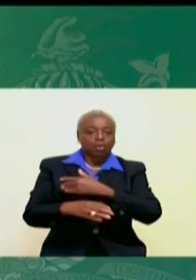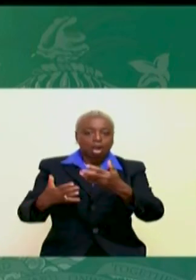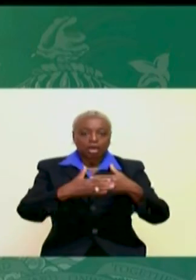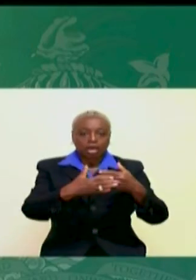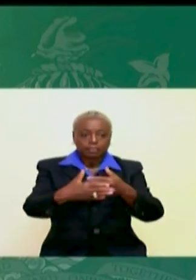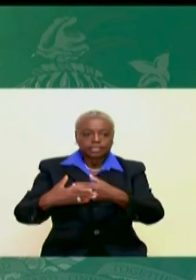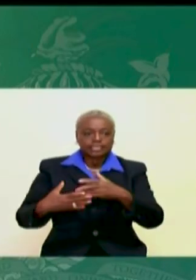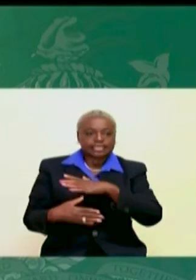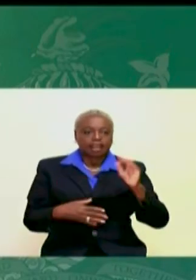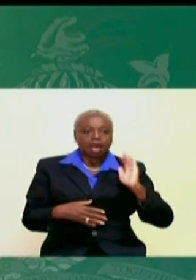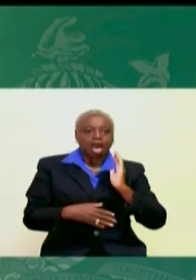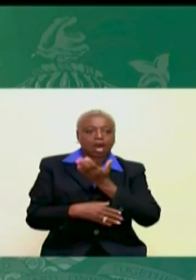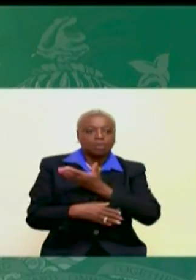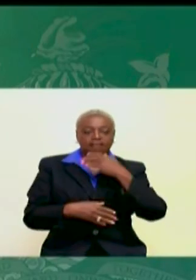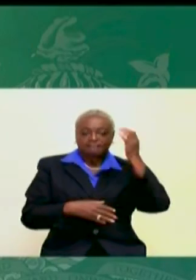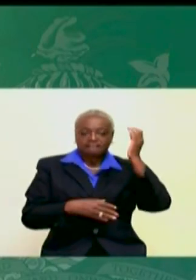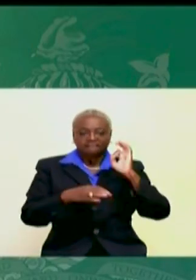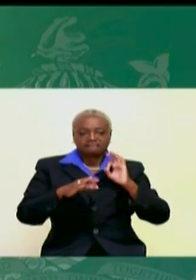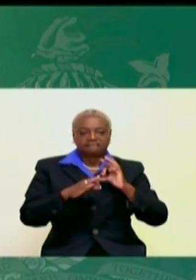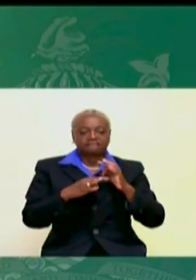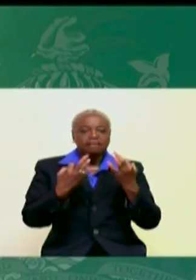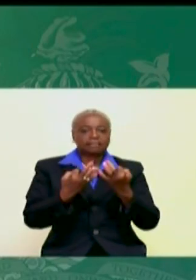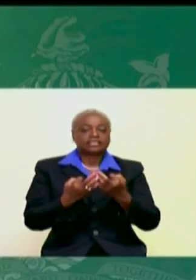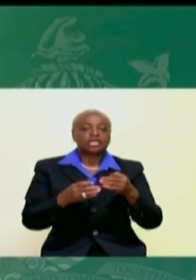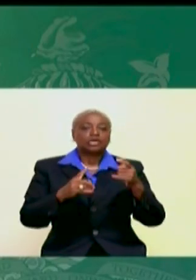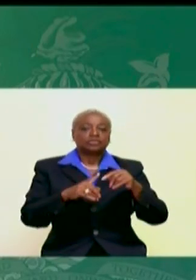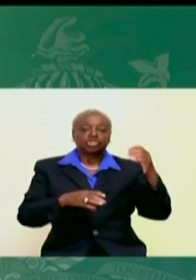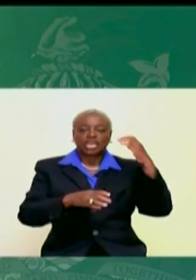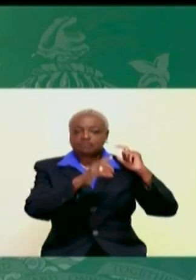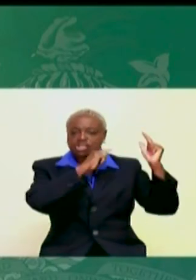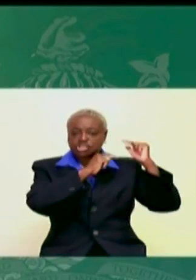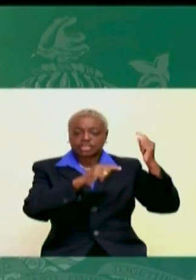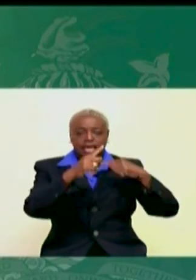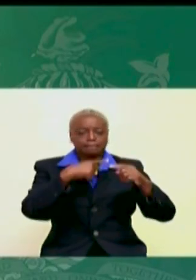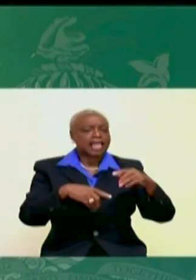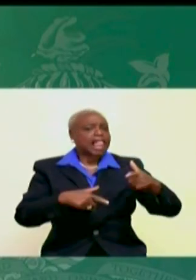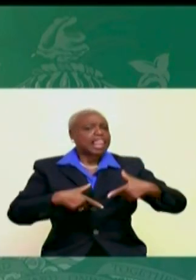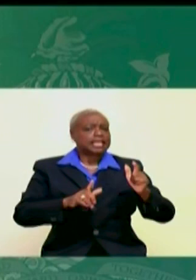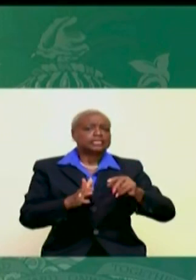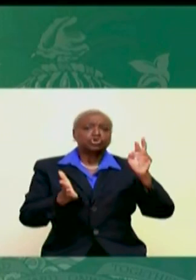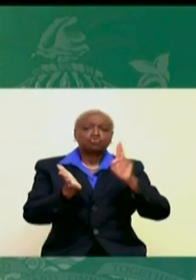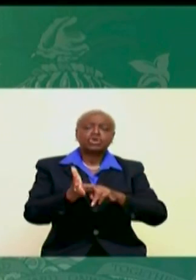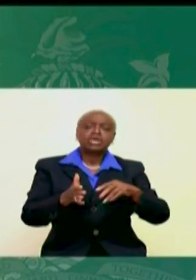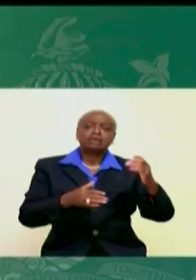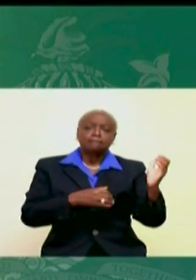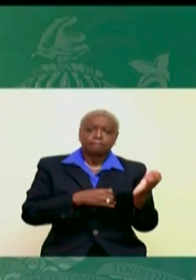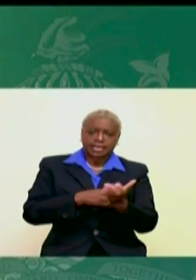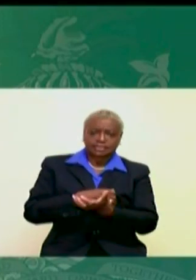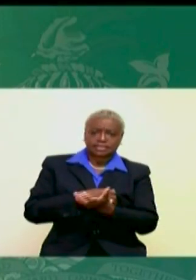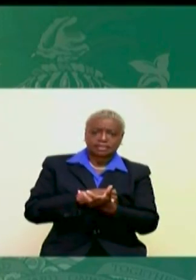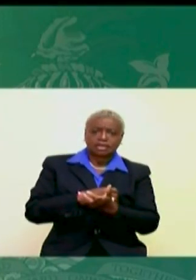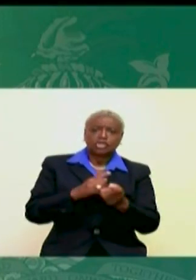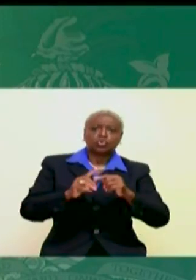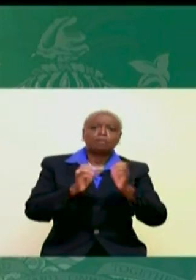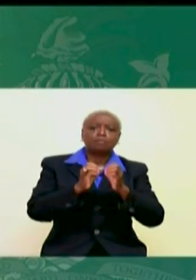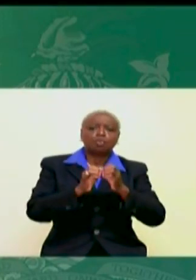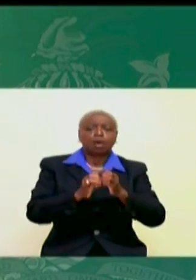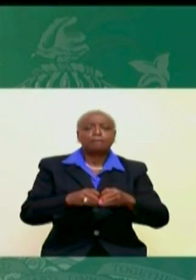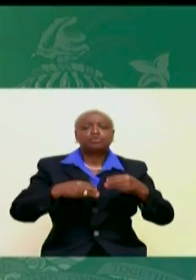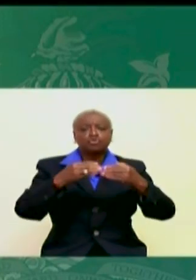our family for generations to come. Let's recommit ourselves to a more progressive